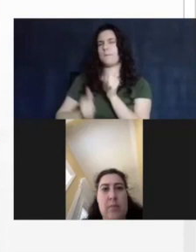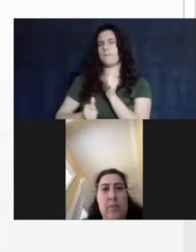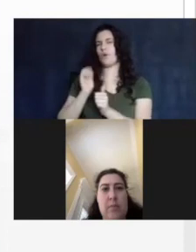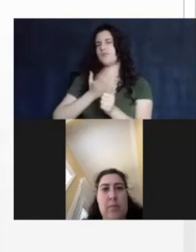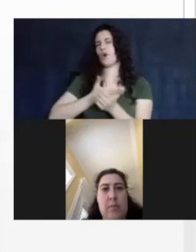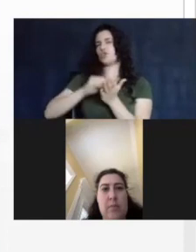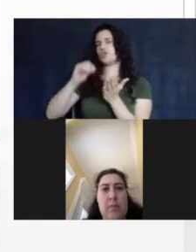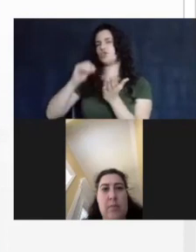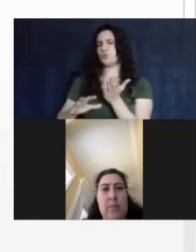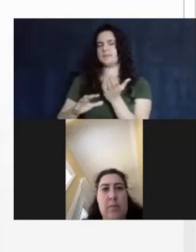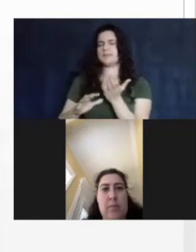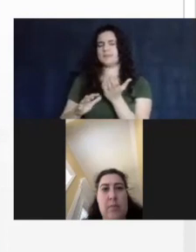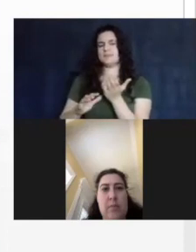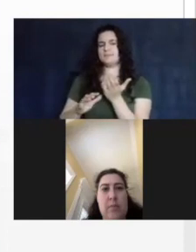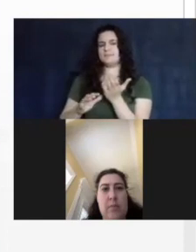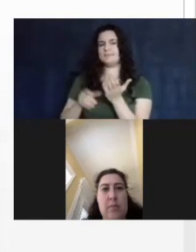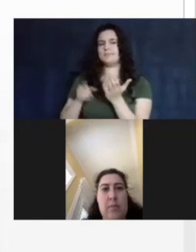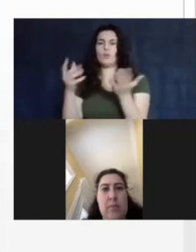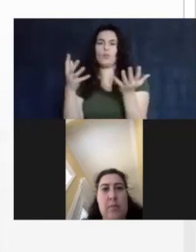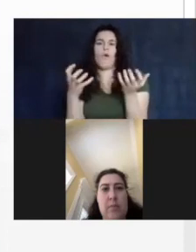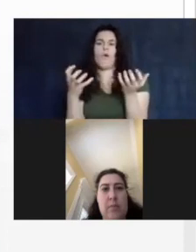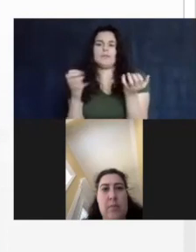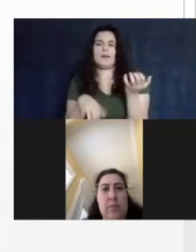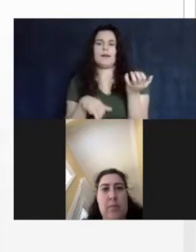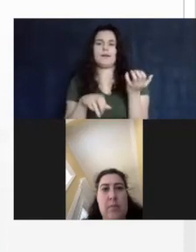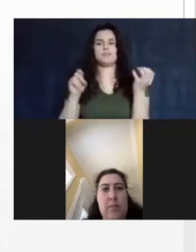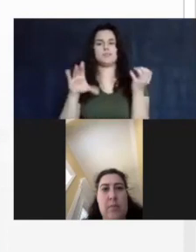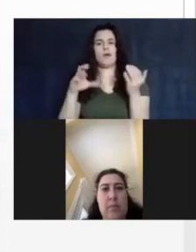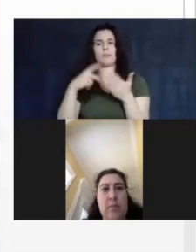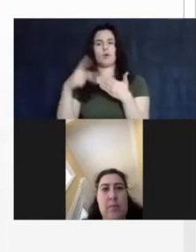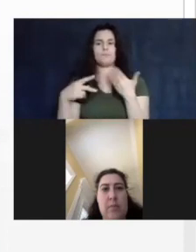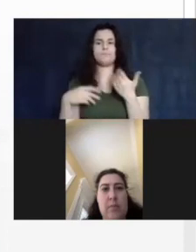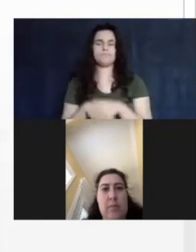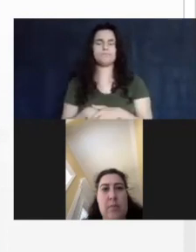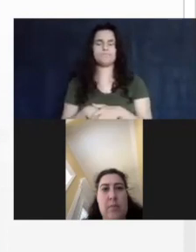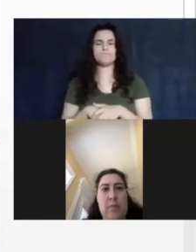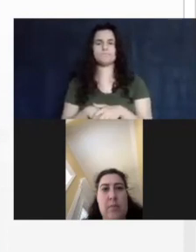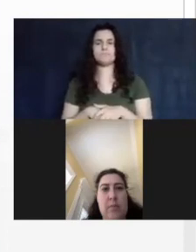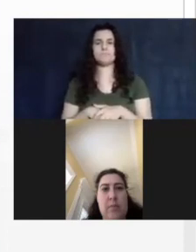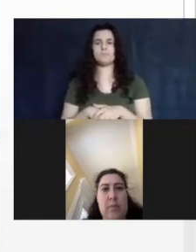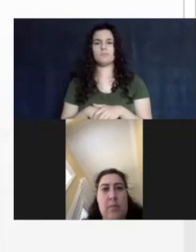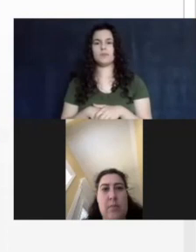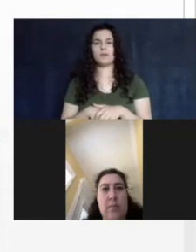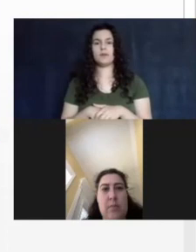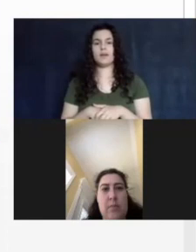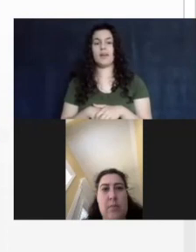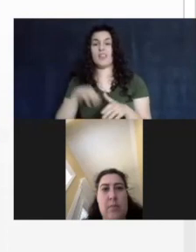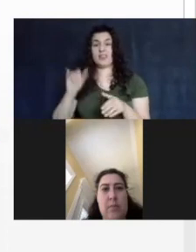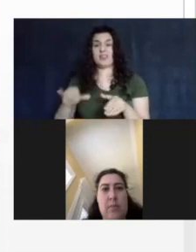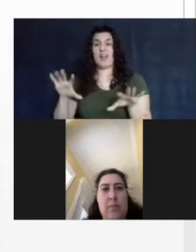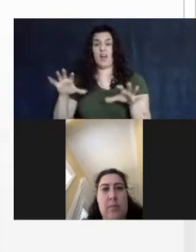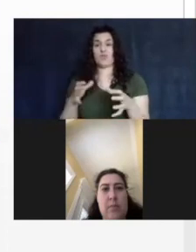the program that many of our students are looking into. And their goal, let me just talk about that group real quickly. Their